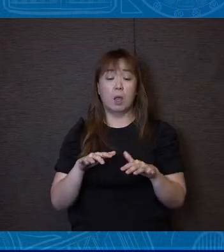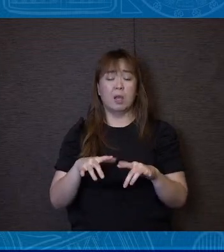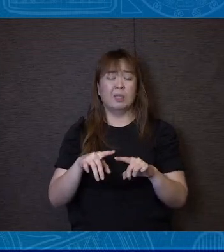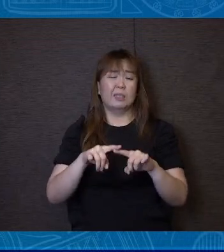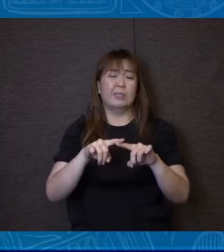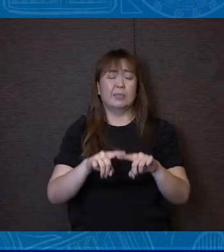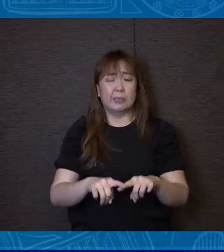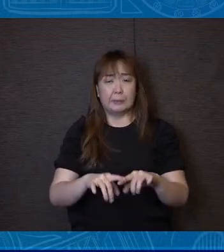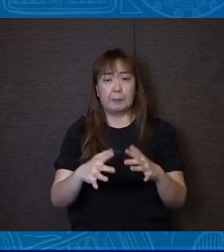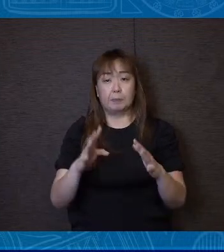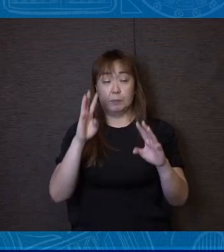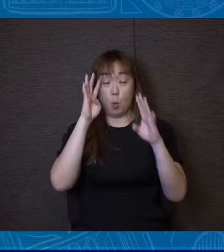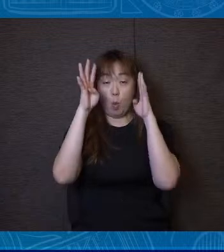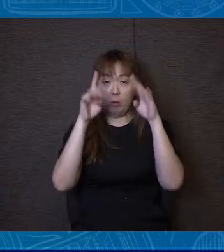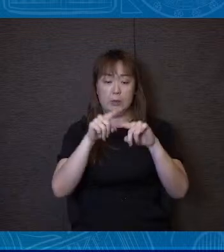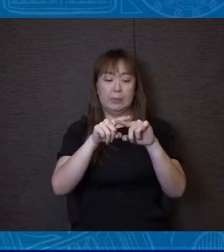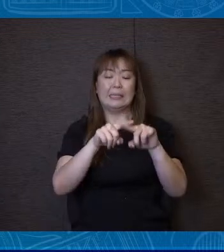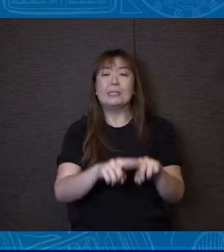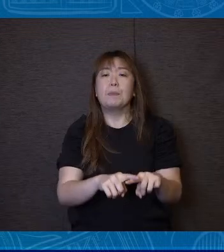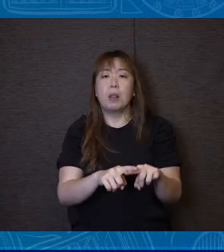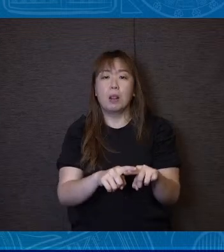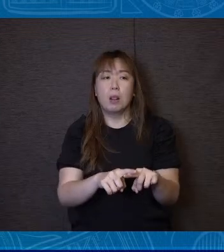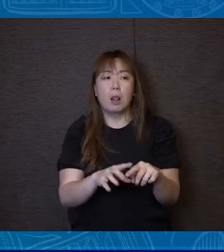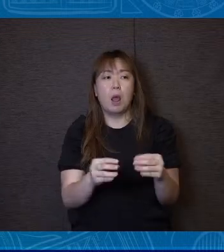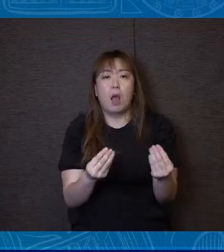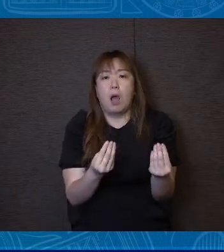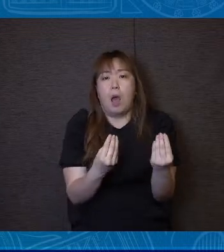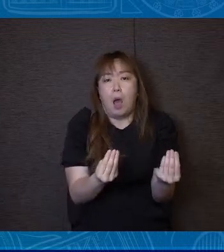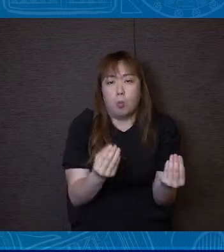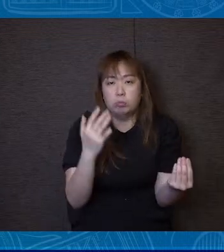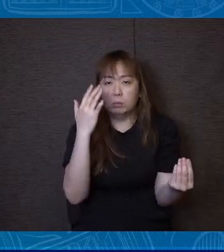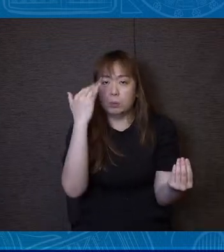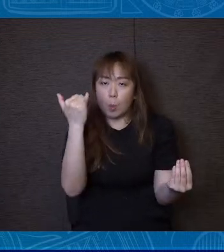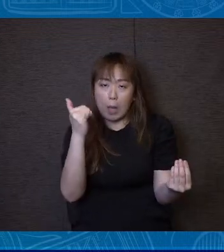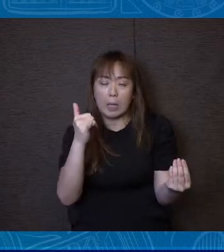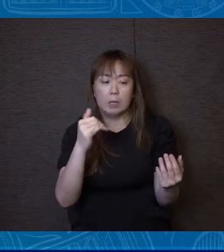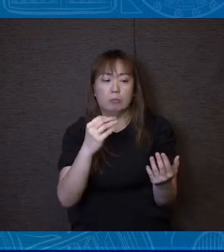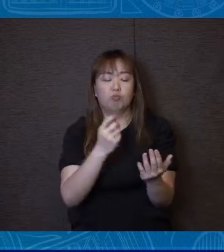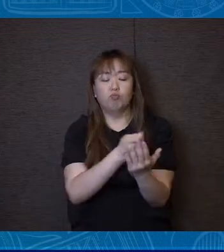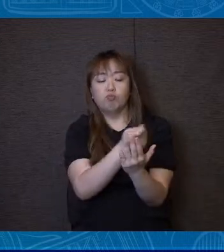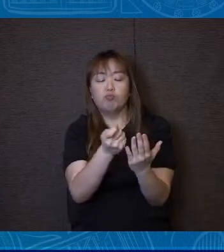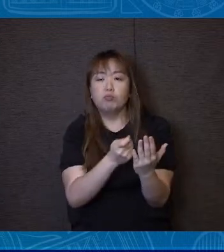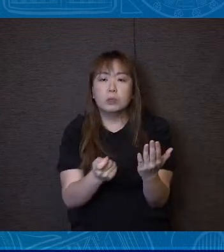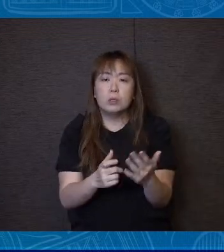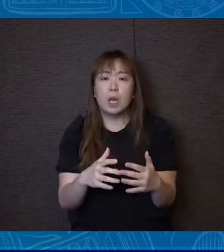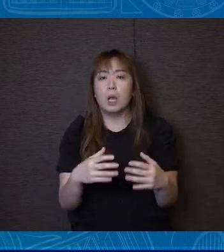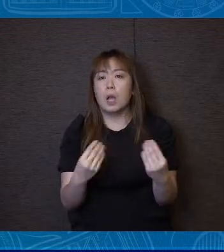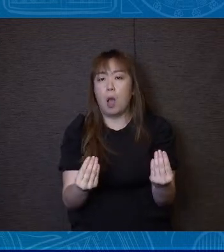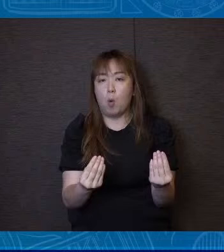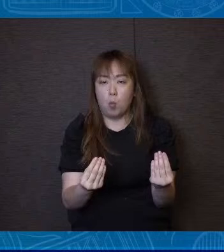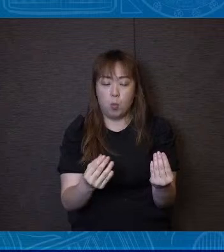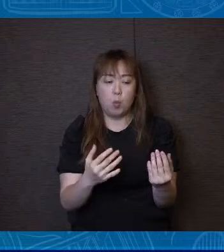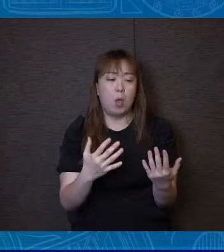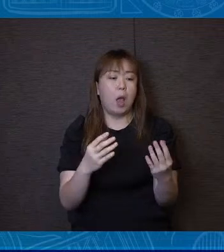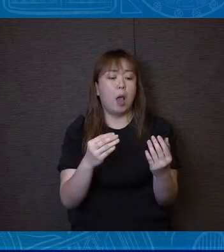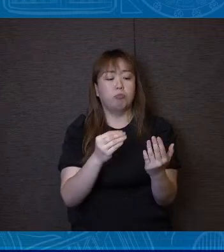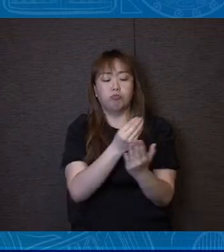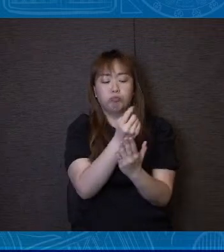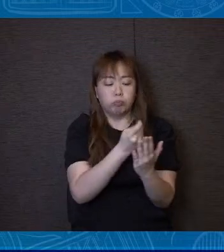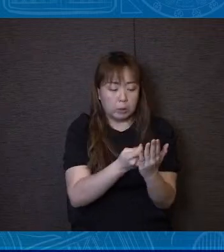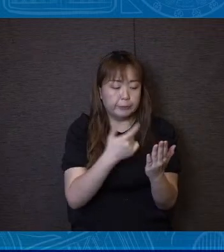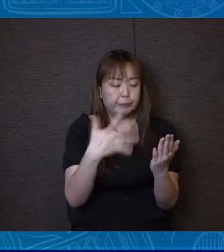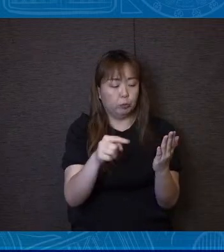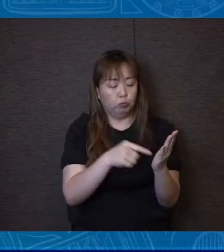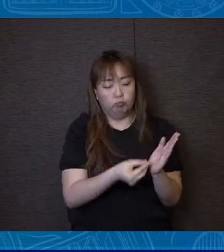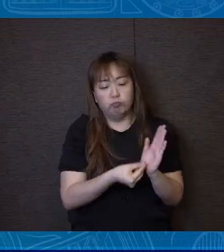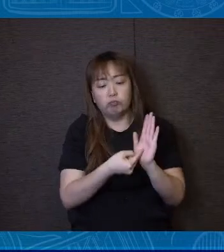depends. Innovation depends on actually how and why it is designed, and how you implement it.